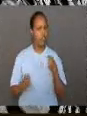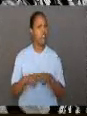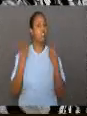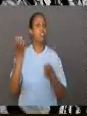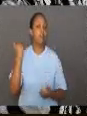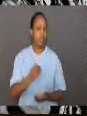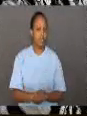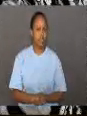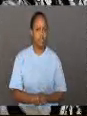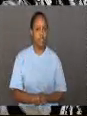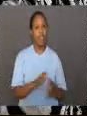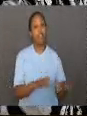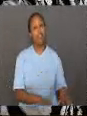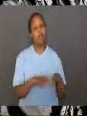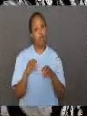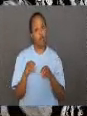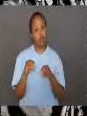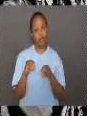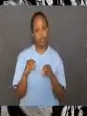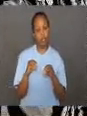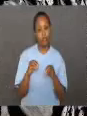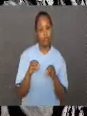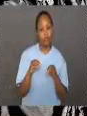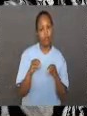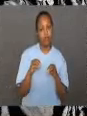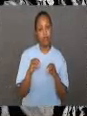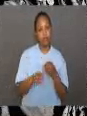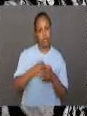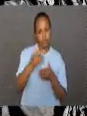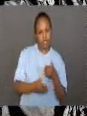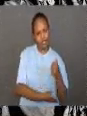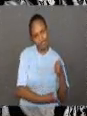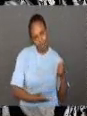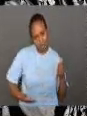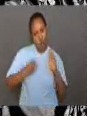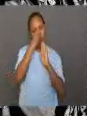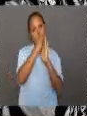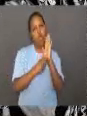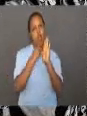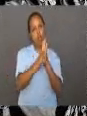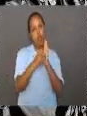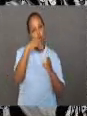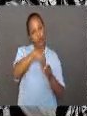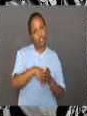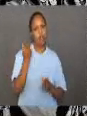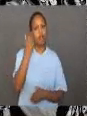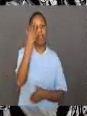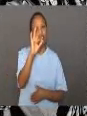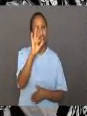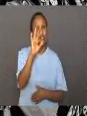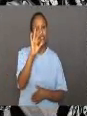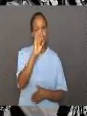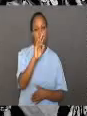and soldiers. The students became agitated after the famine in Wollo